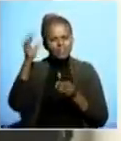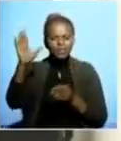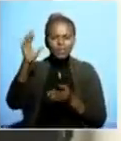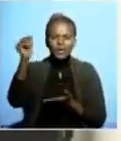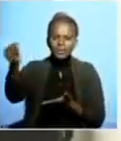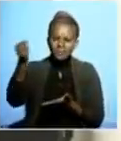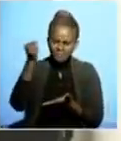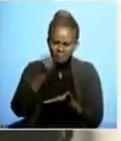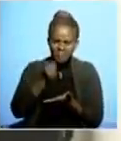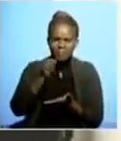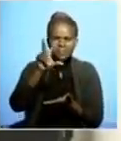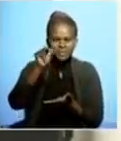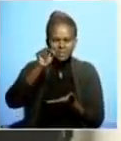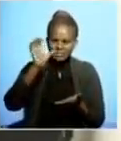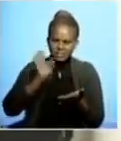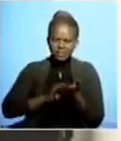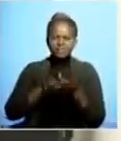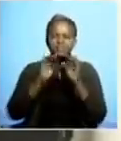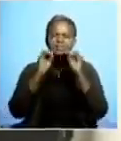teachers.